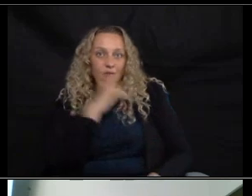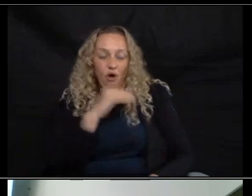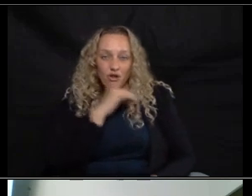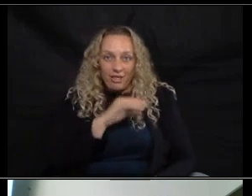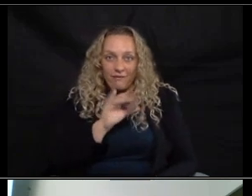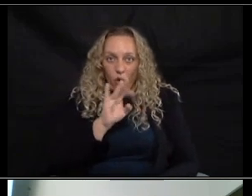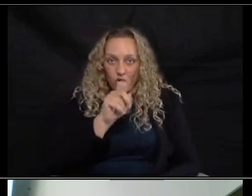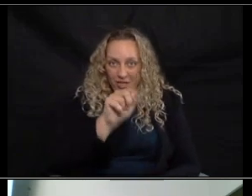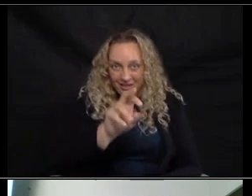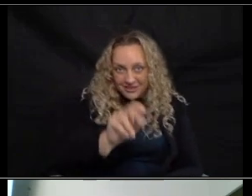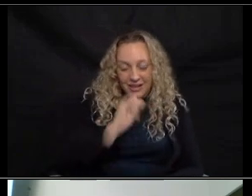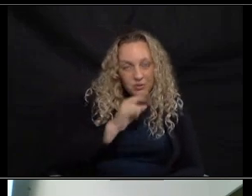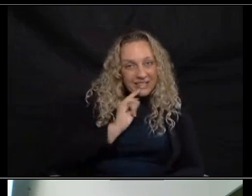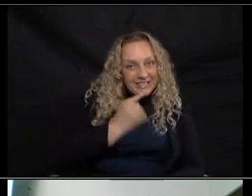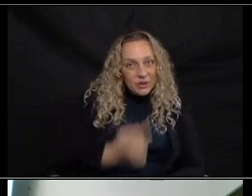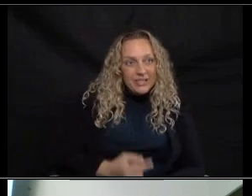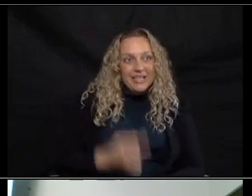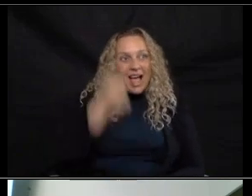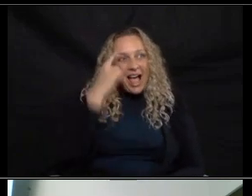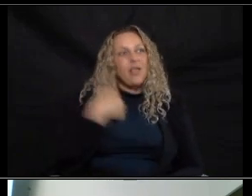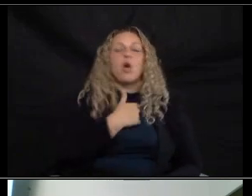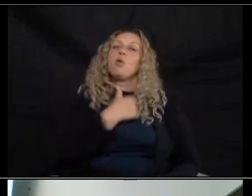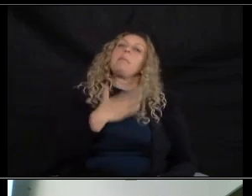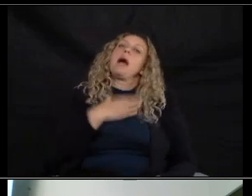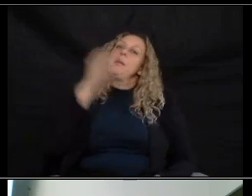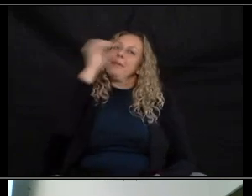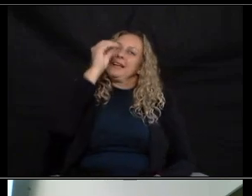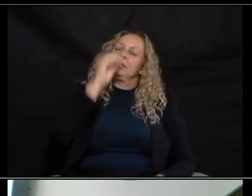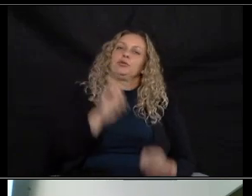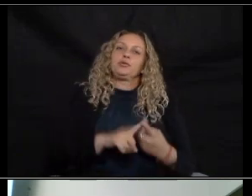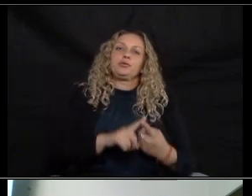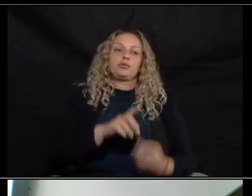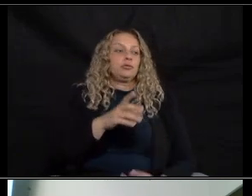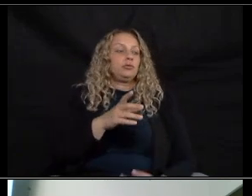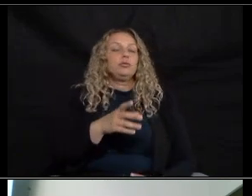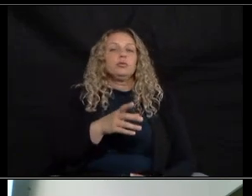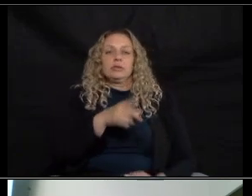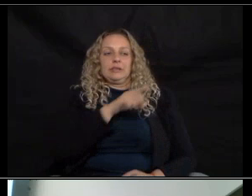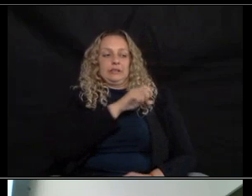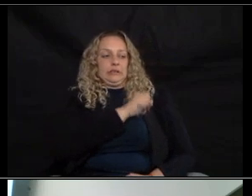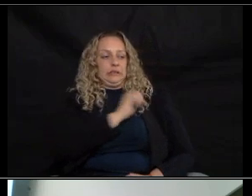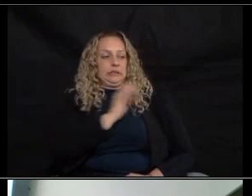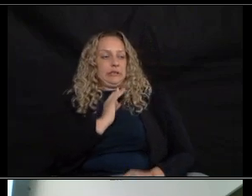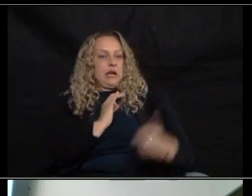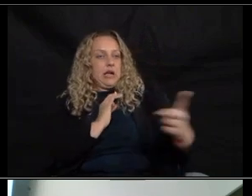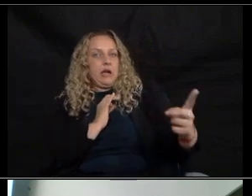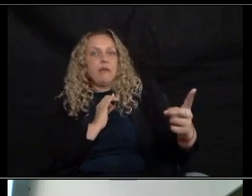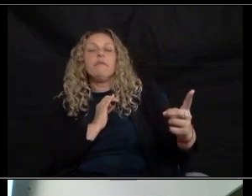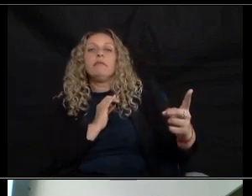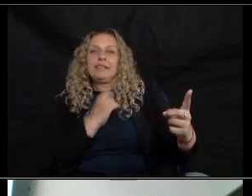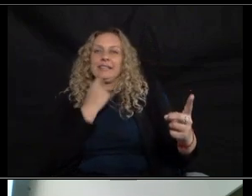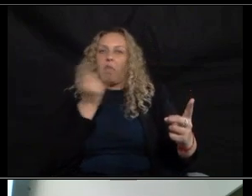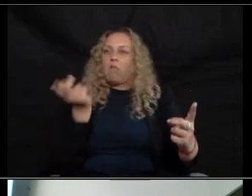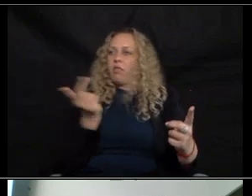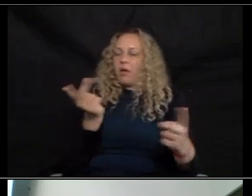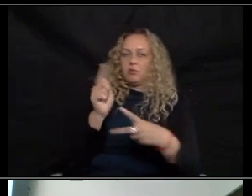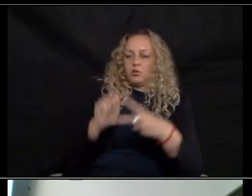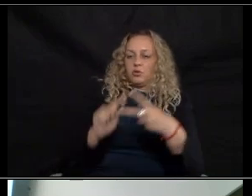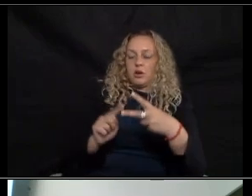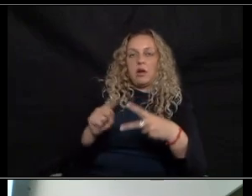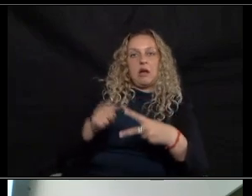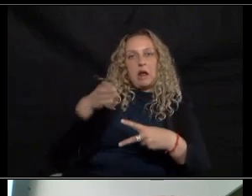think that we should, my opinion is, direct staff to lay out two options: complete